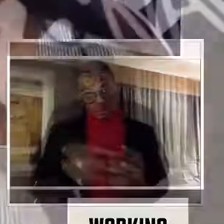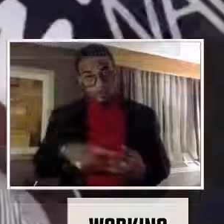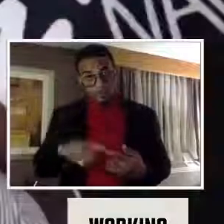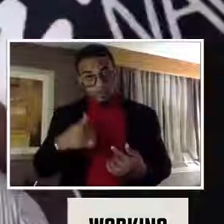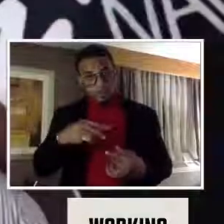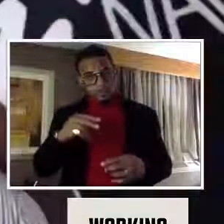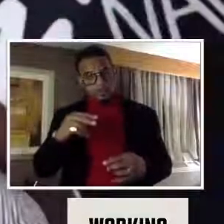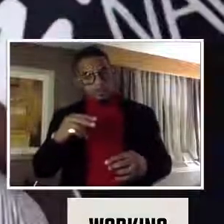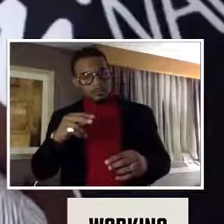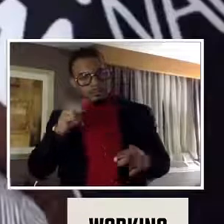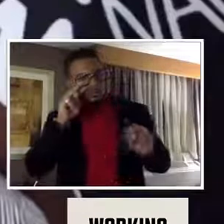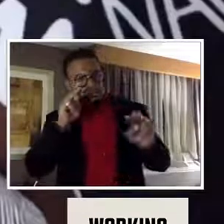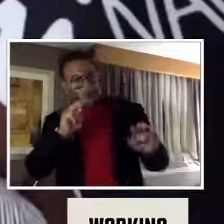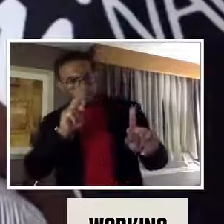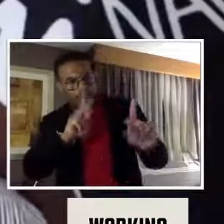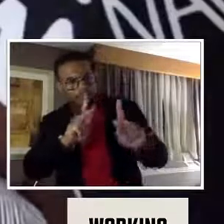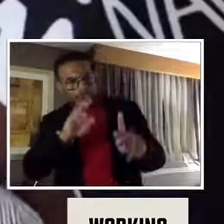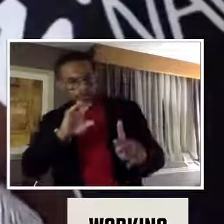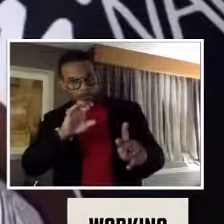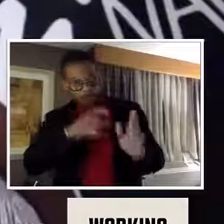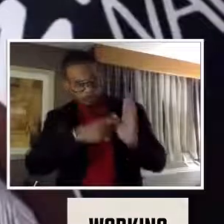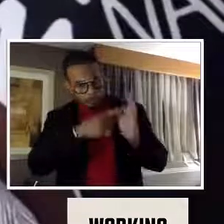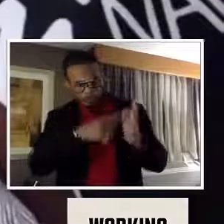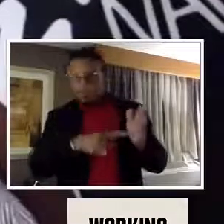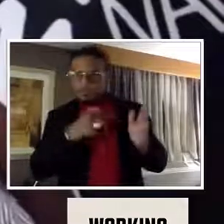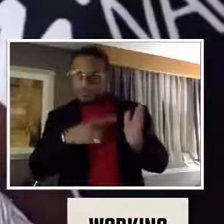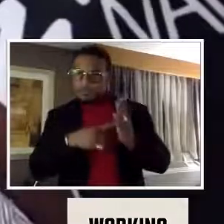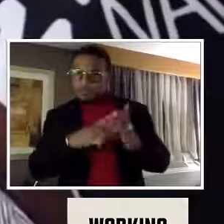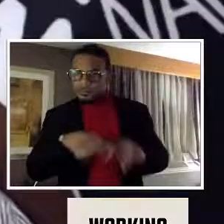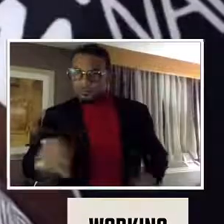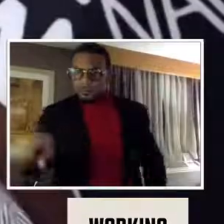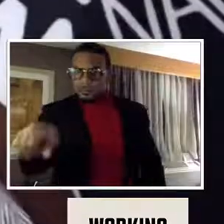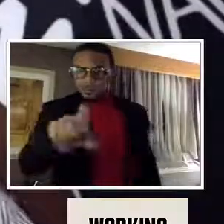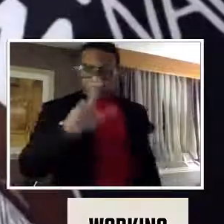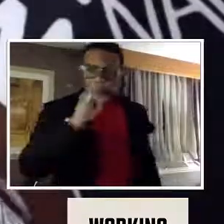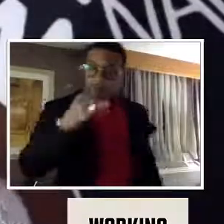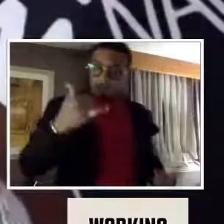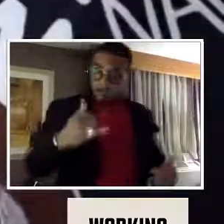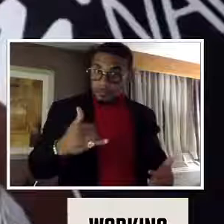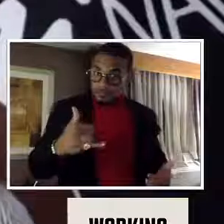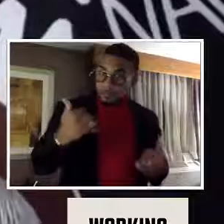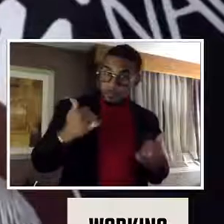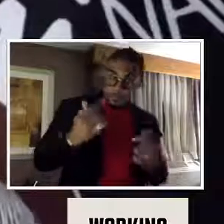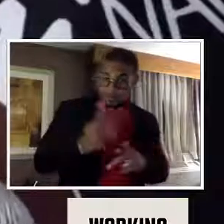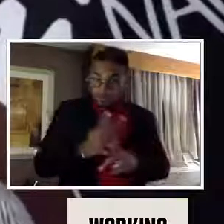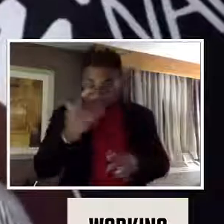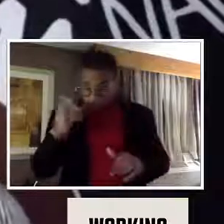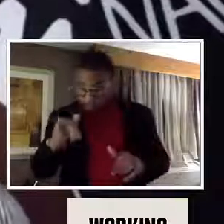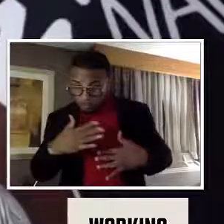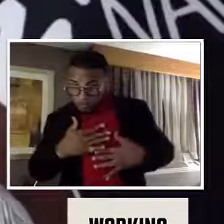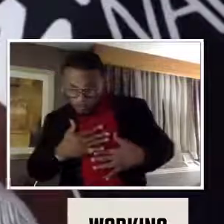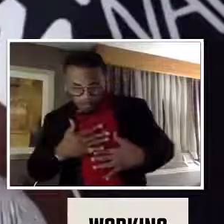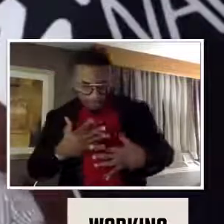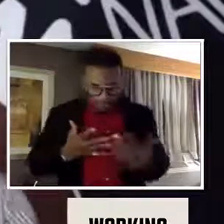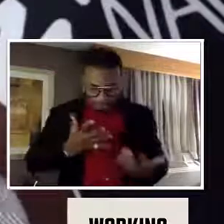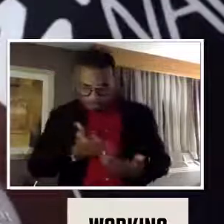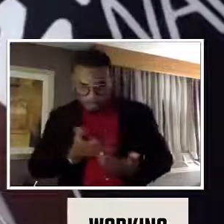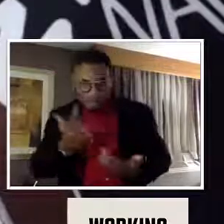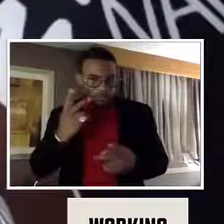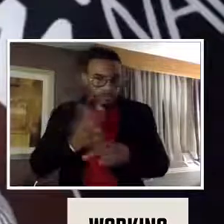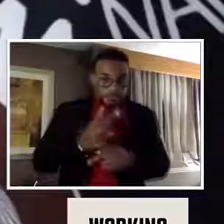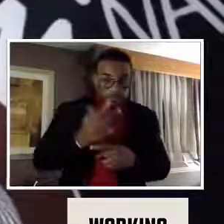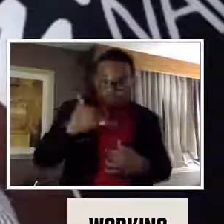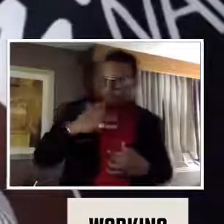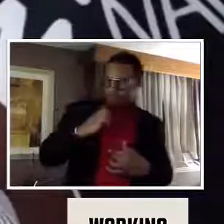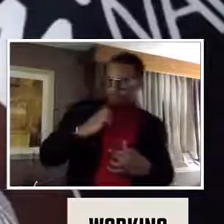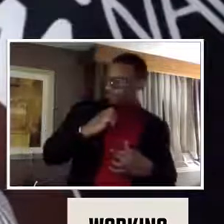When I look at the People's Charter, so I want to talk to those who are still trying to figure out if this is my thing or not, or trying to figure